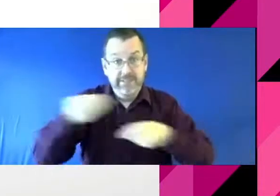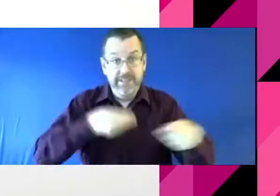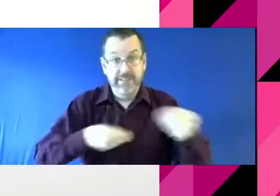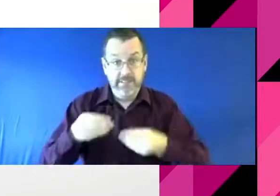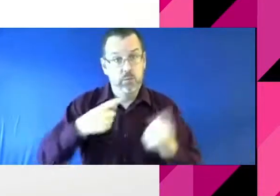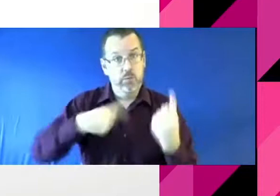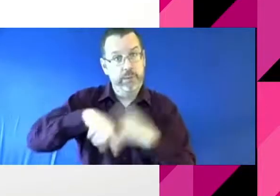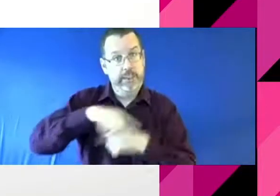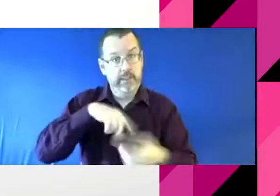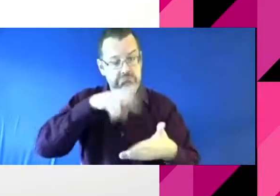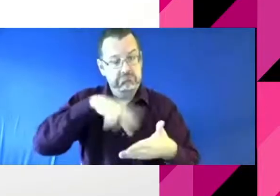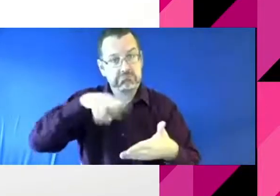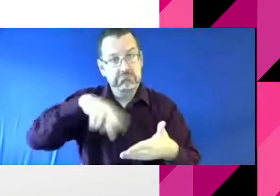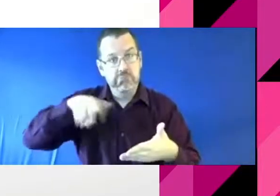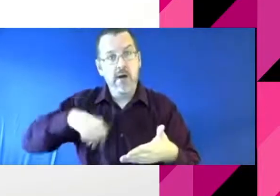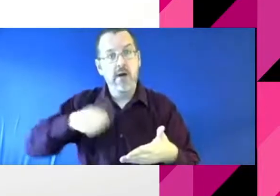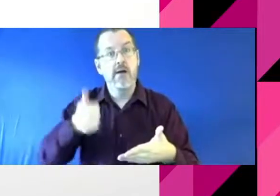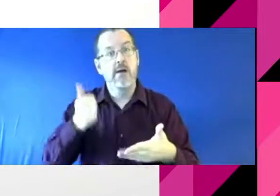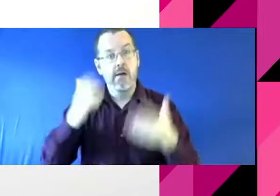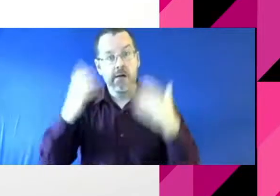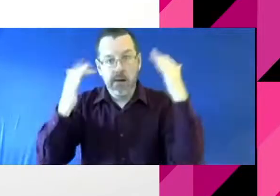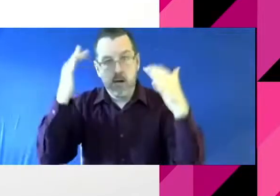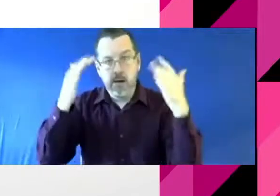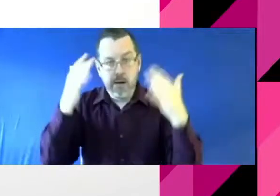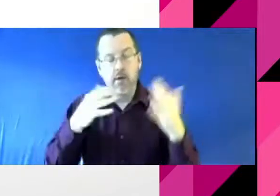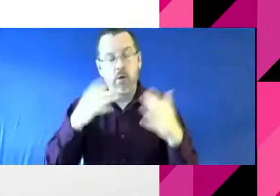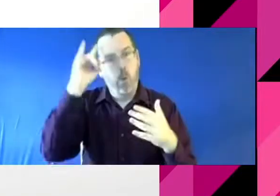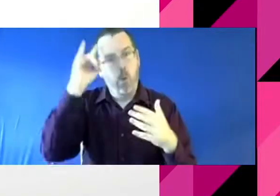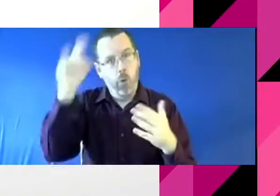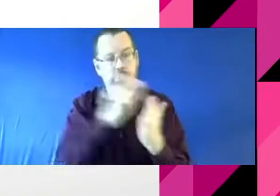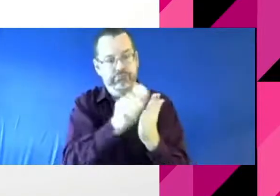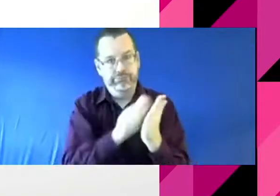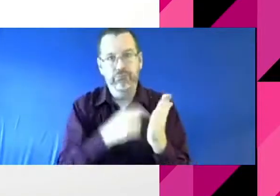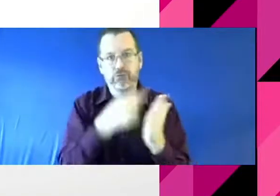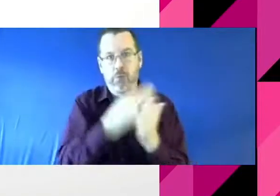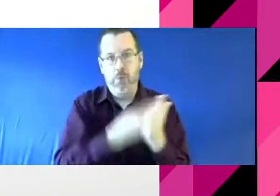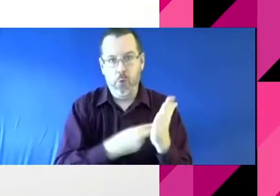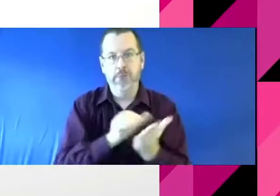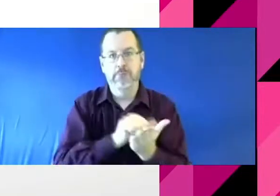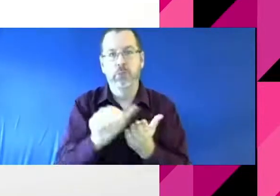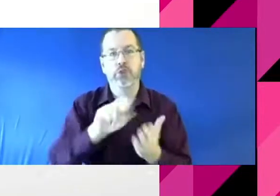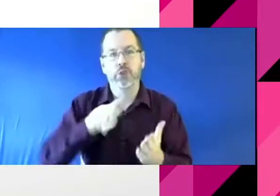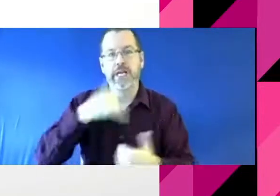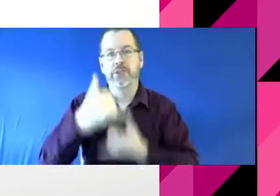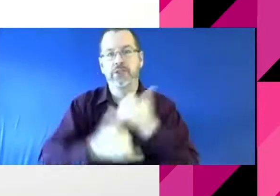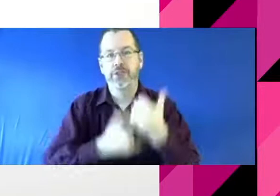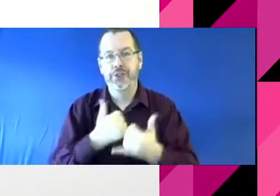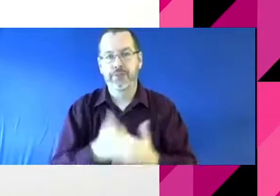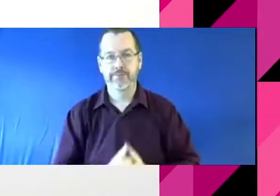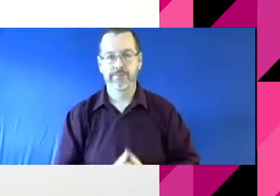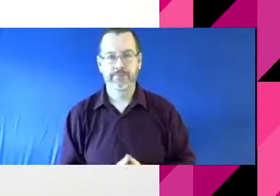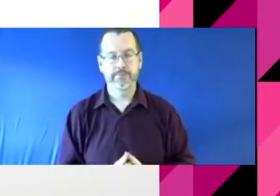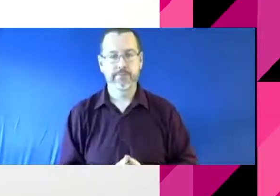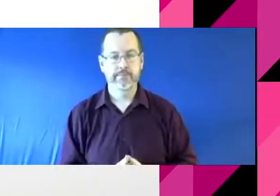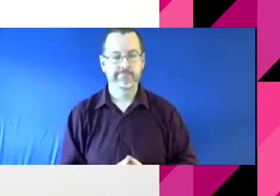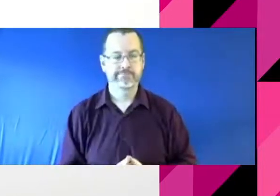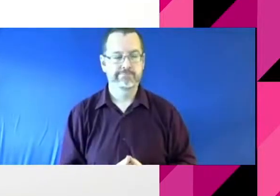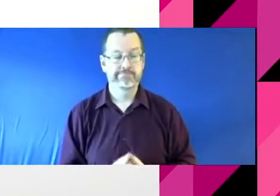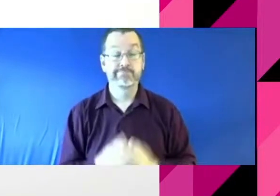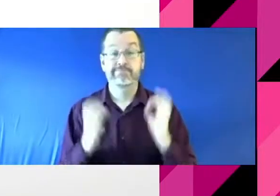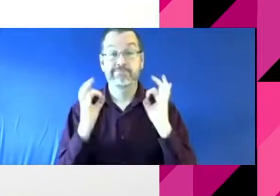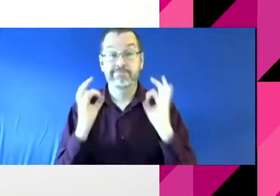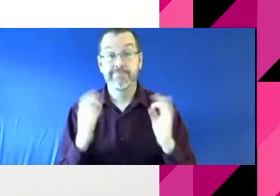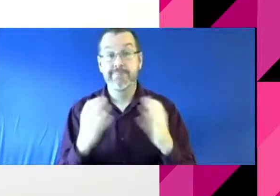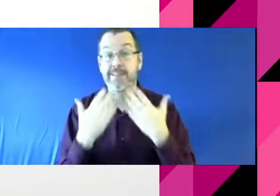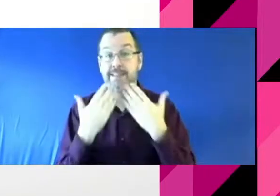the report that we hope to publish next year. Marvellous, thank you. Given the